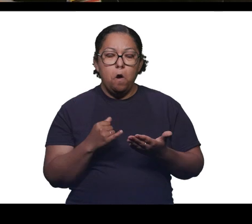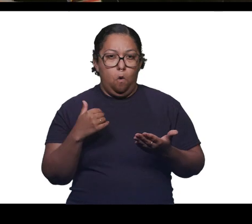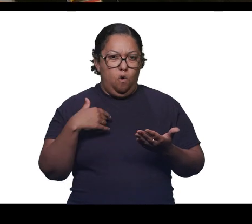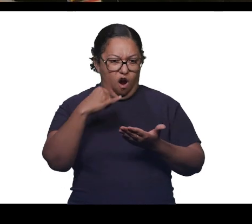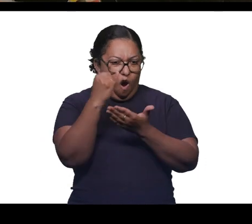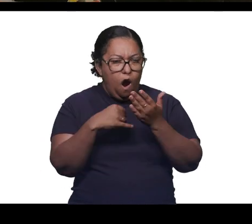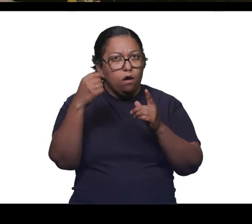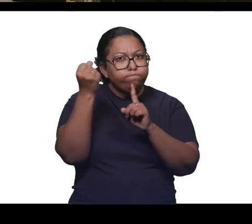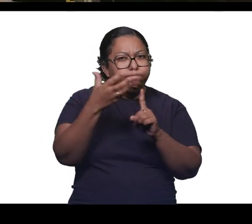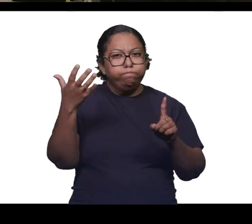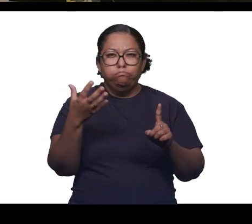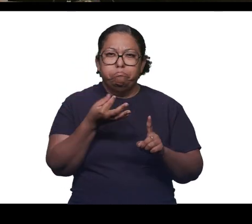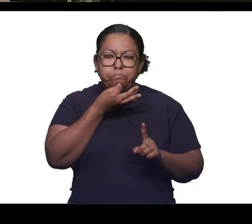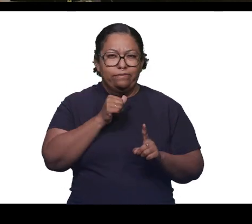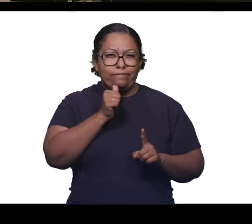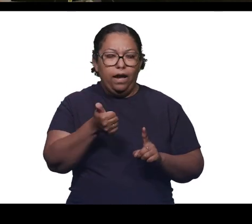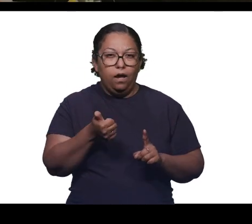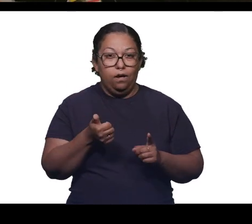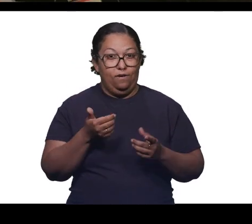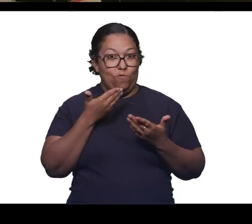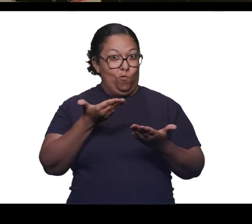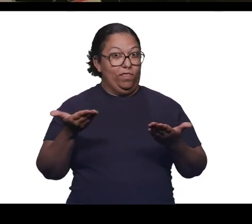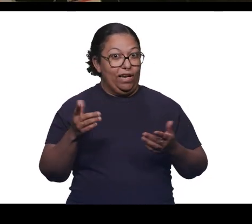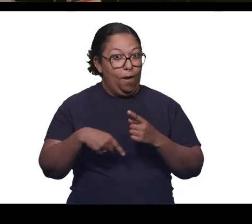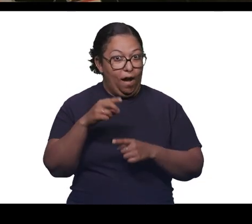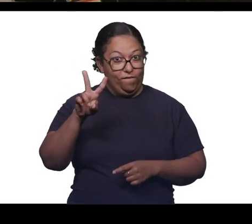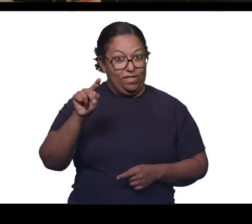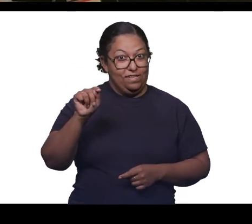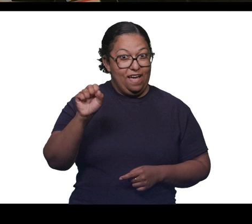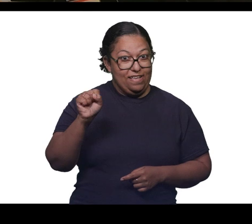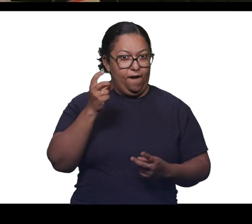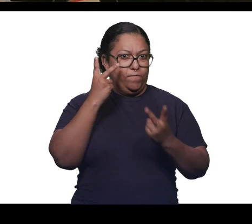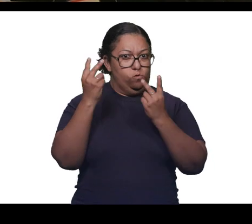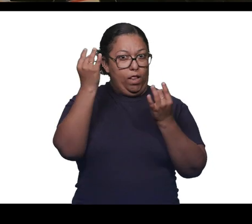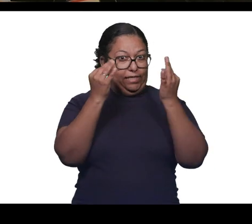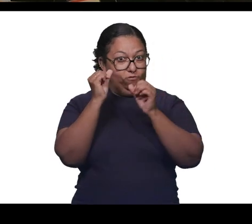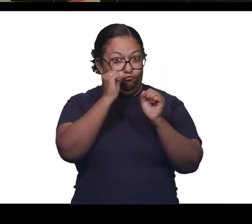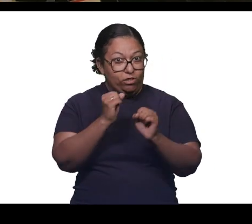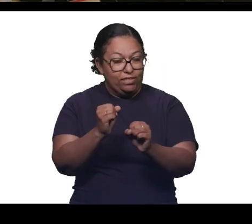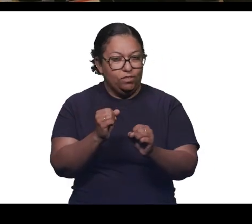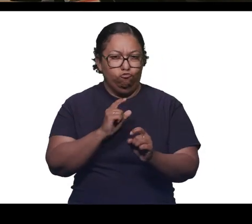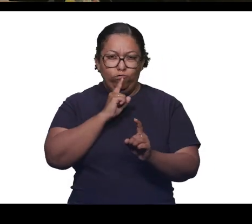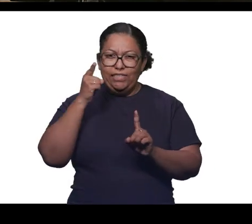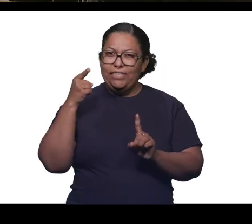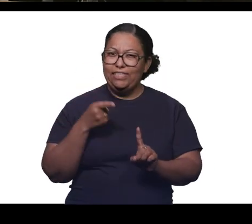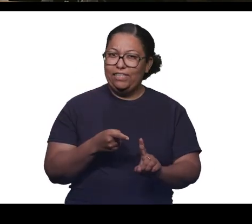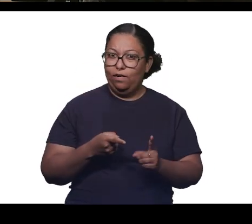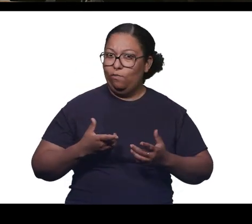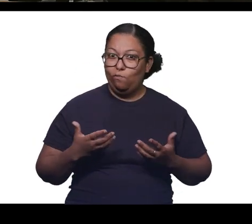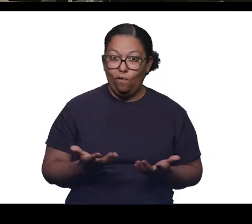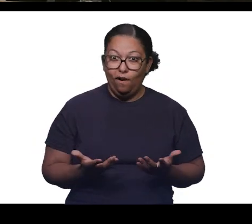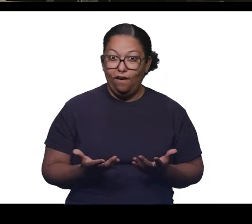thing about visual thinking strategies, or VTS, is that it really is all about, not about what we know